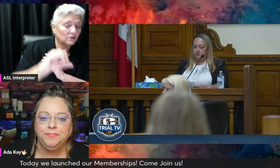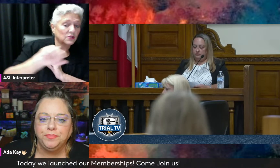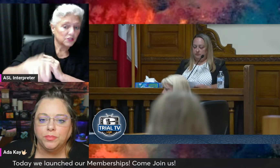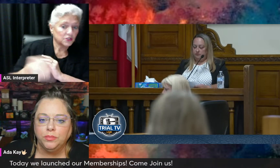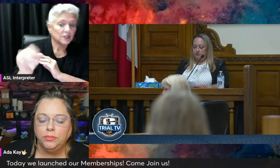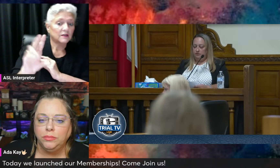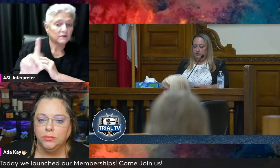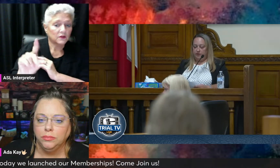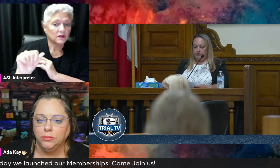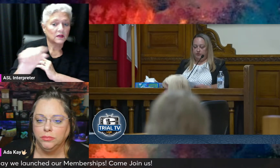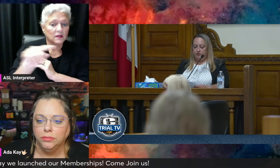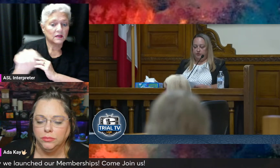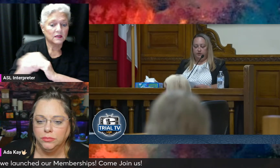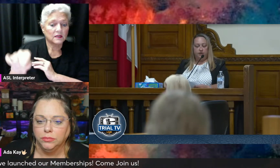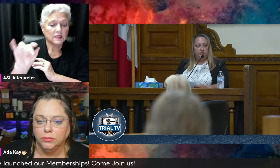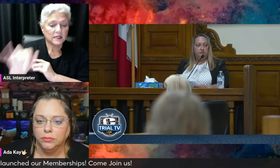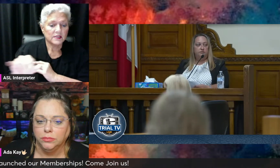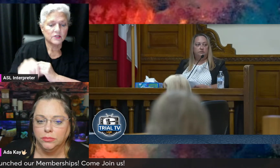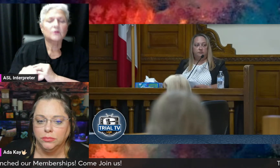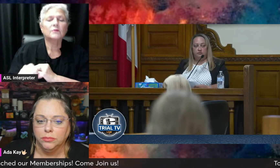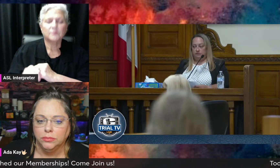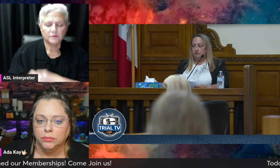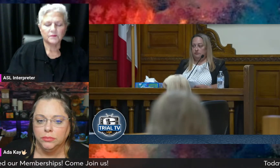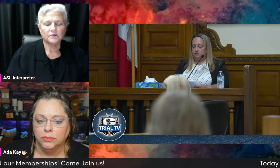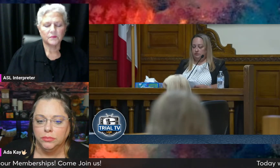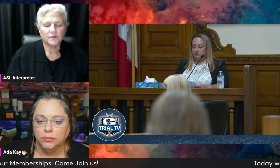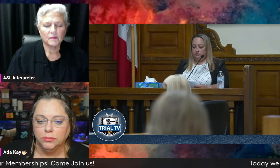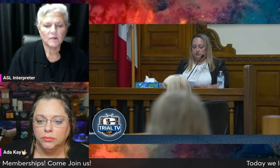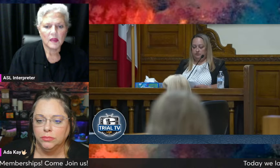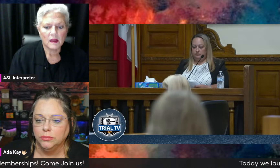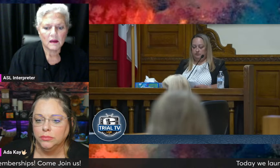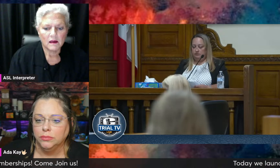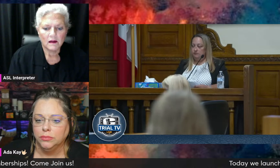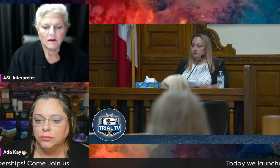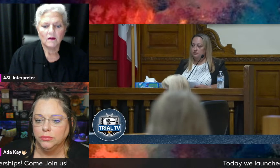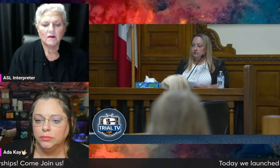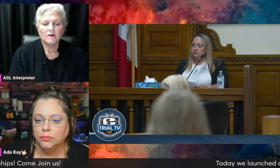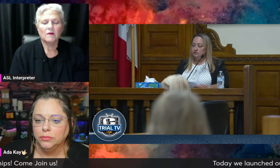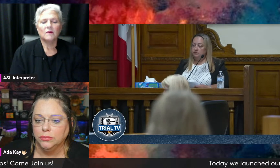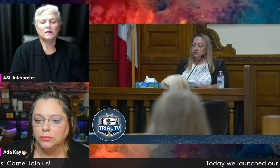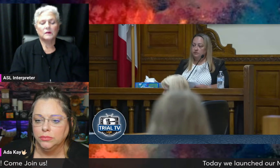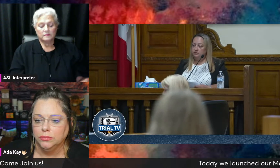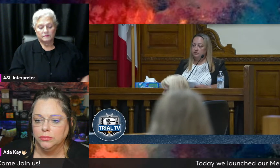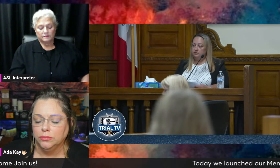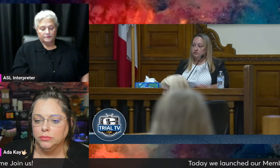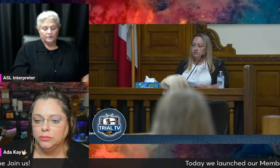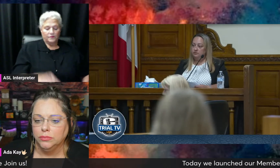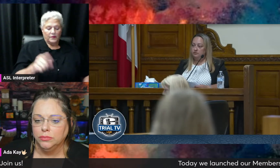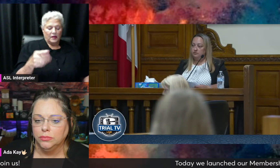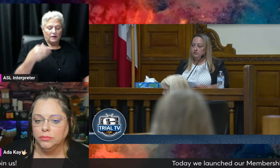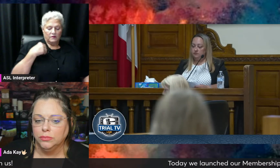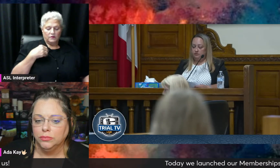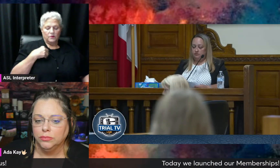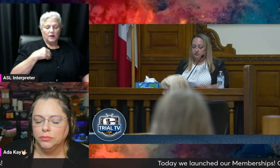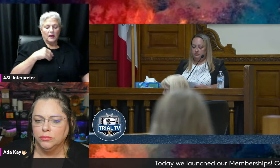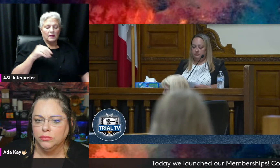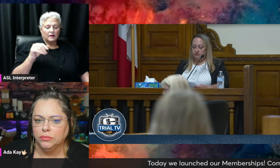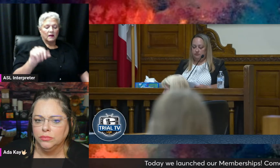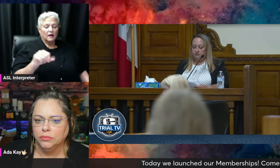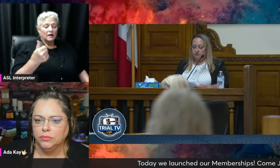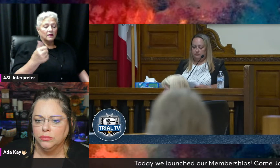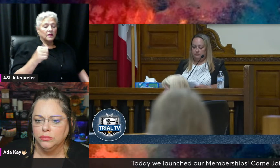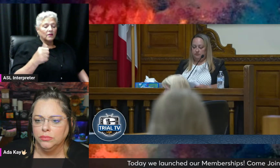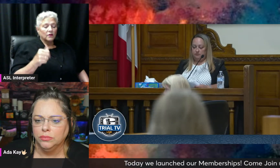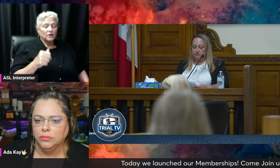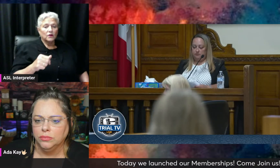Dazey. The major contributor, yes. Yes. And you had another individual there, but that was not enough